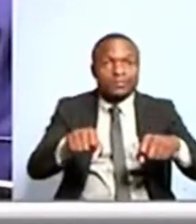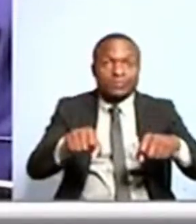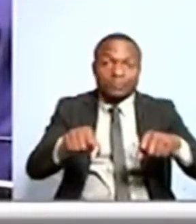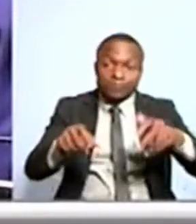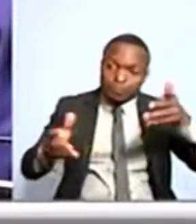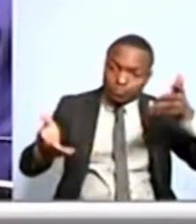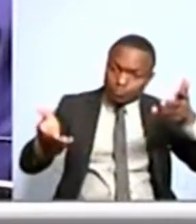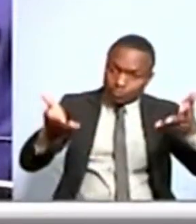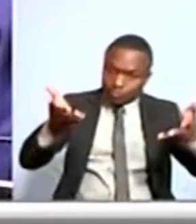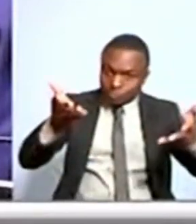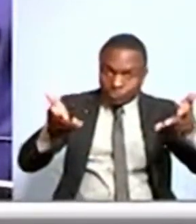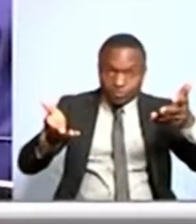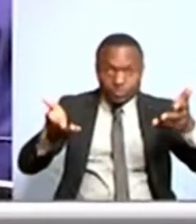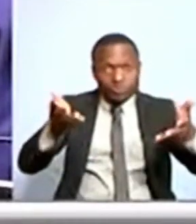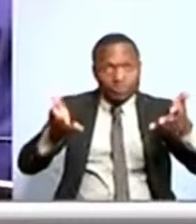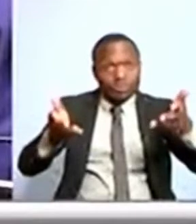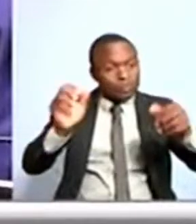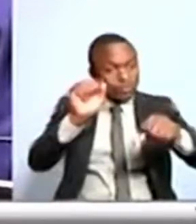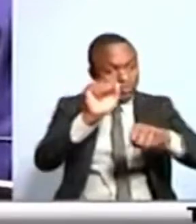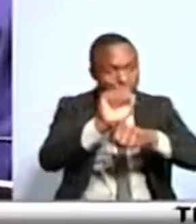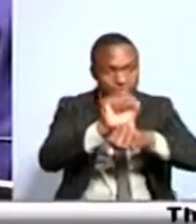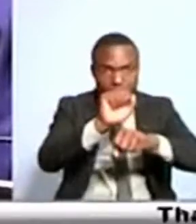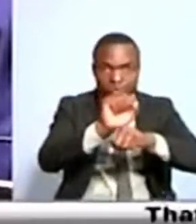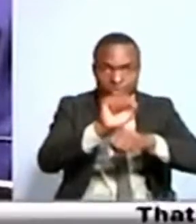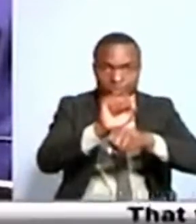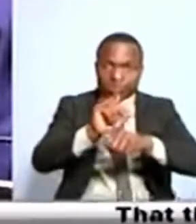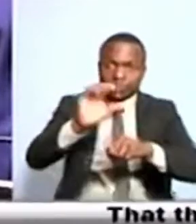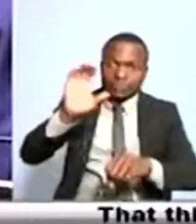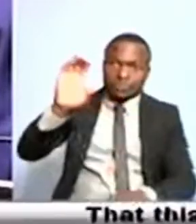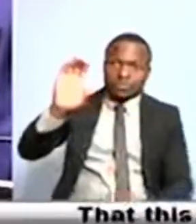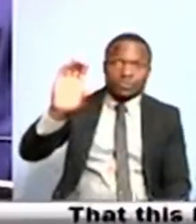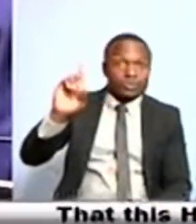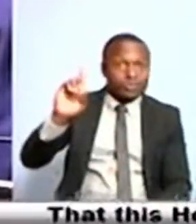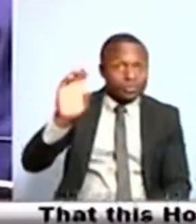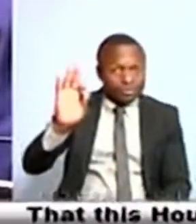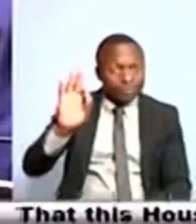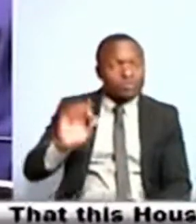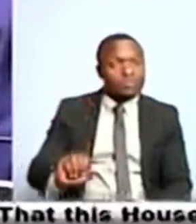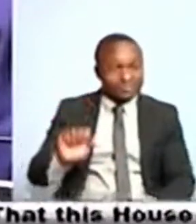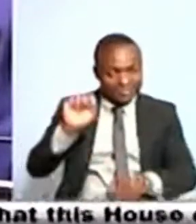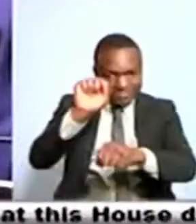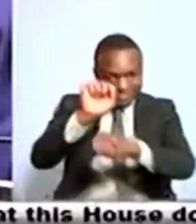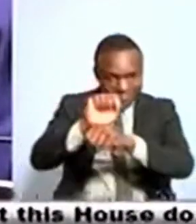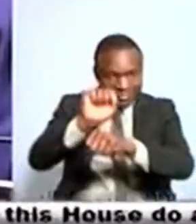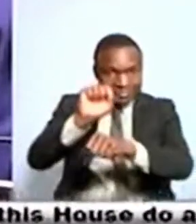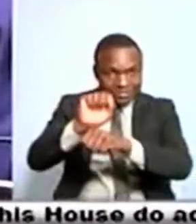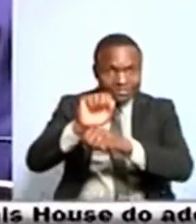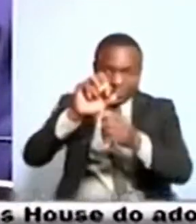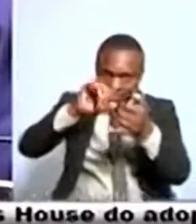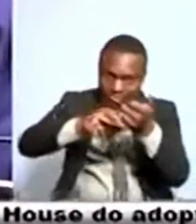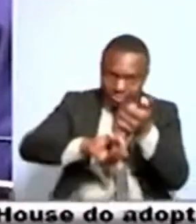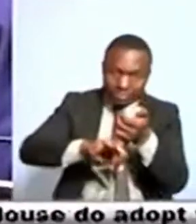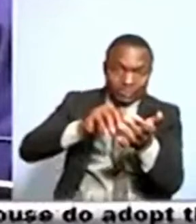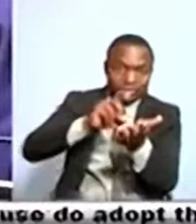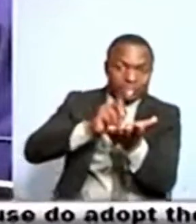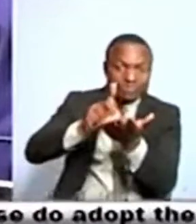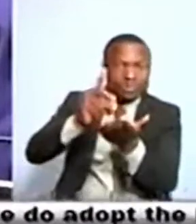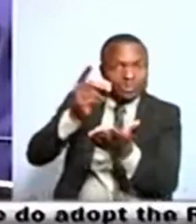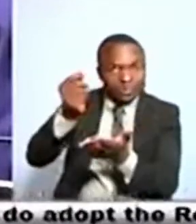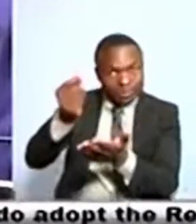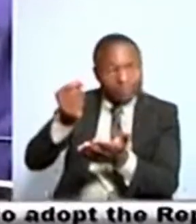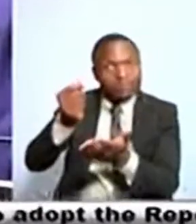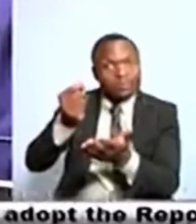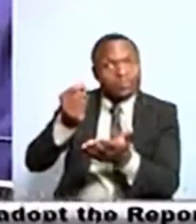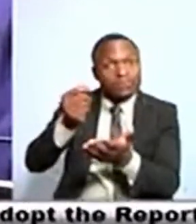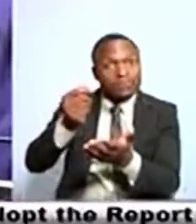for example, the performance of CDF, the performance of social cash transfer, so that